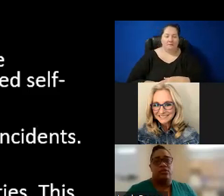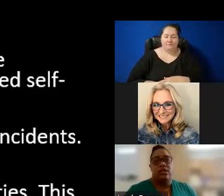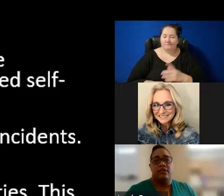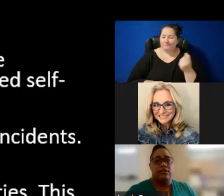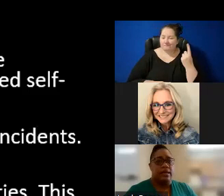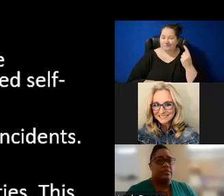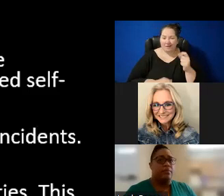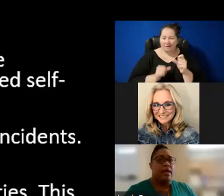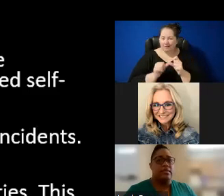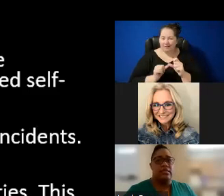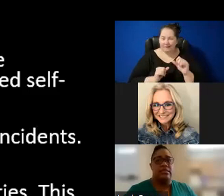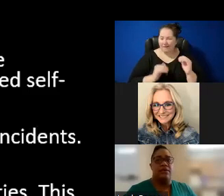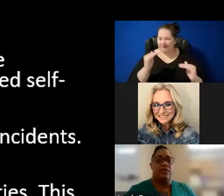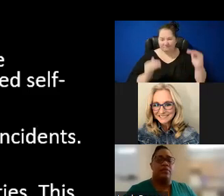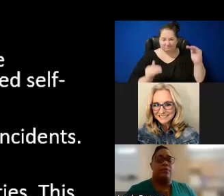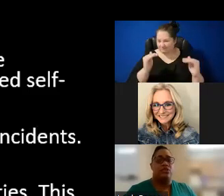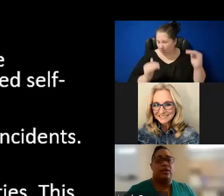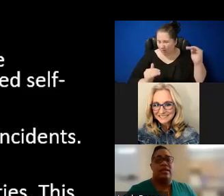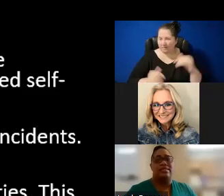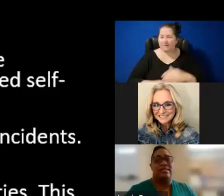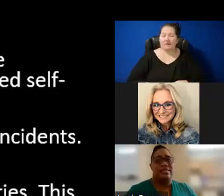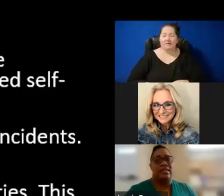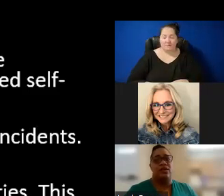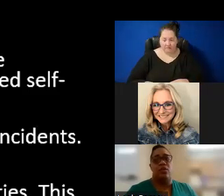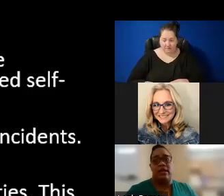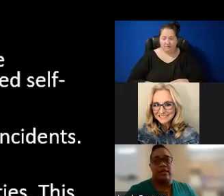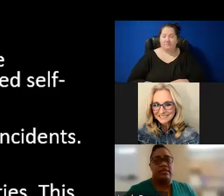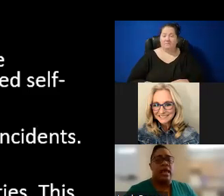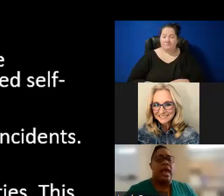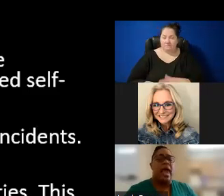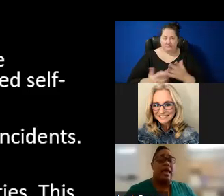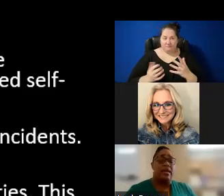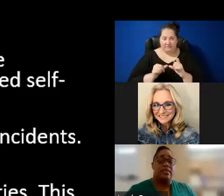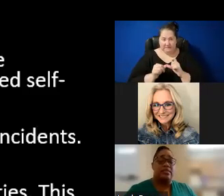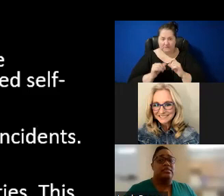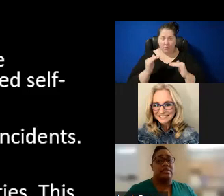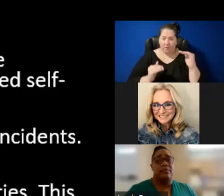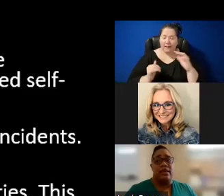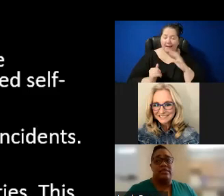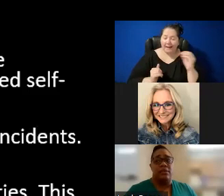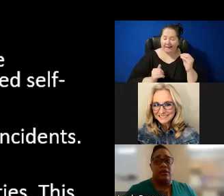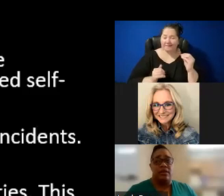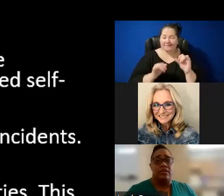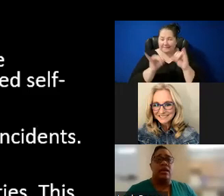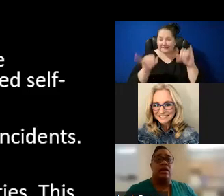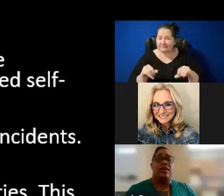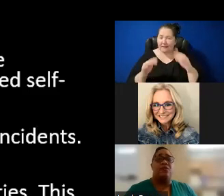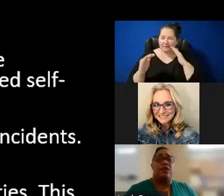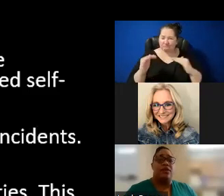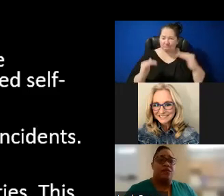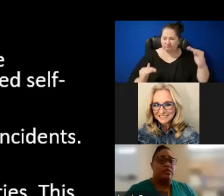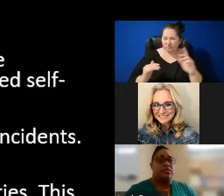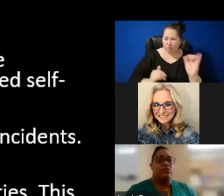right? So stereotypes and biases definitely perpetuate existing inequalities and existing systematic disparities.